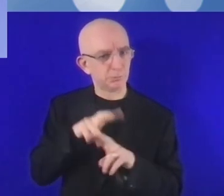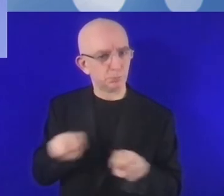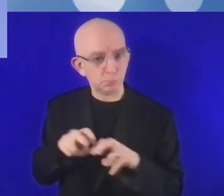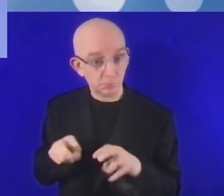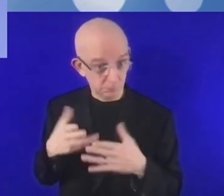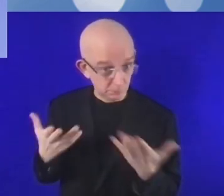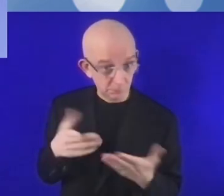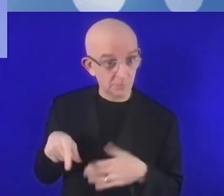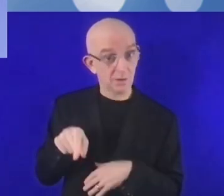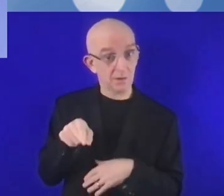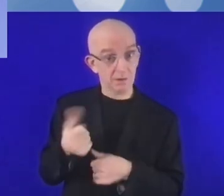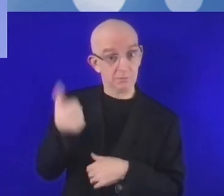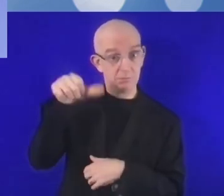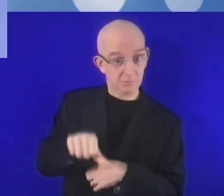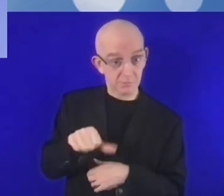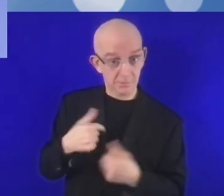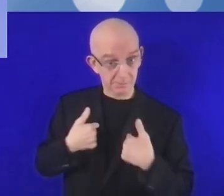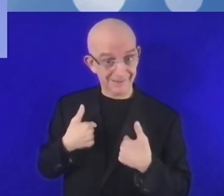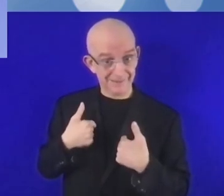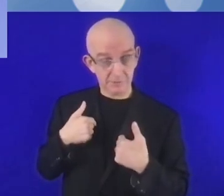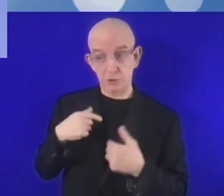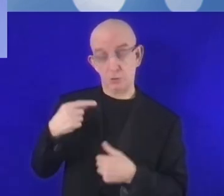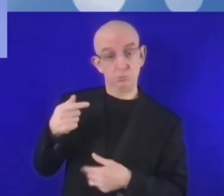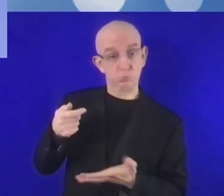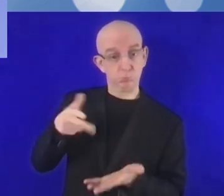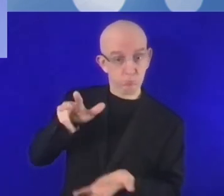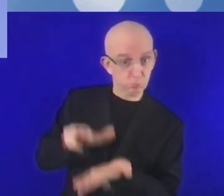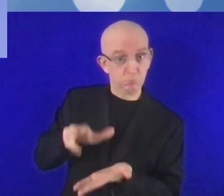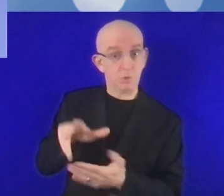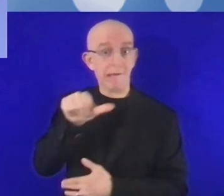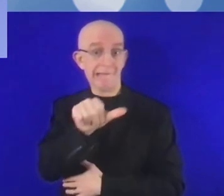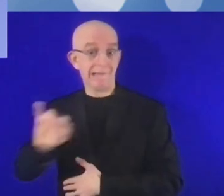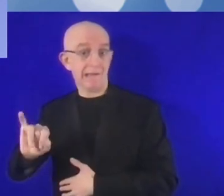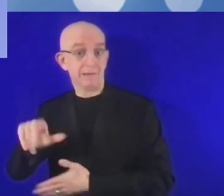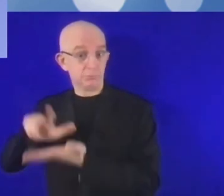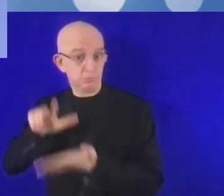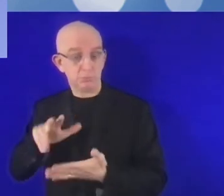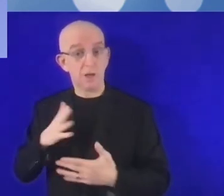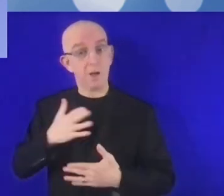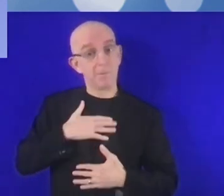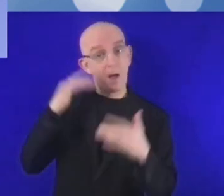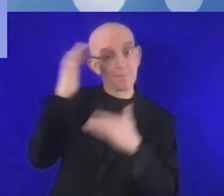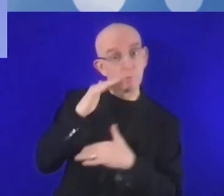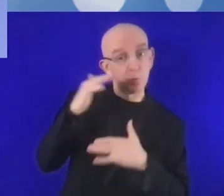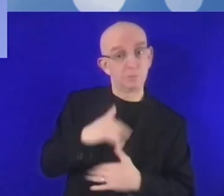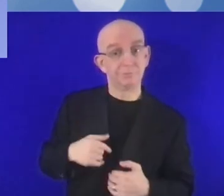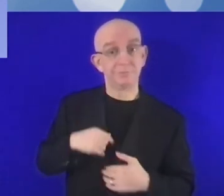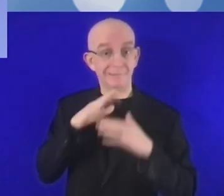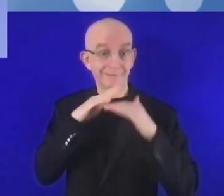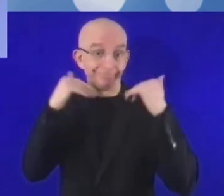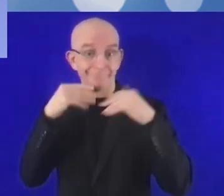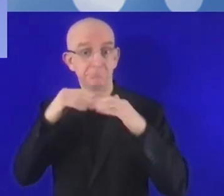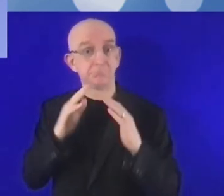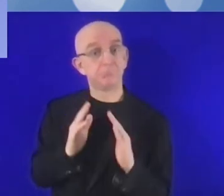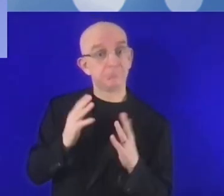sensitivity back to become consciously aware of these quality differences? You know, the ones that our bodies take in anyway, whether you